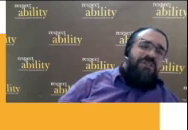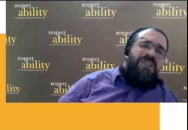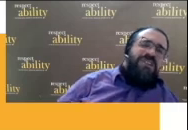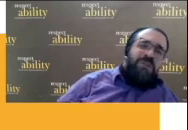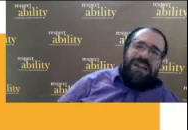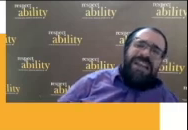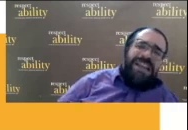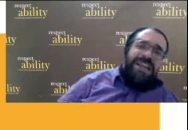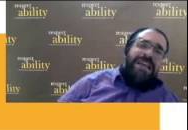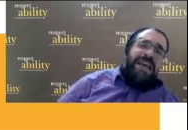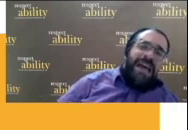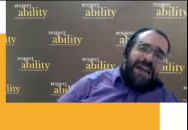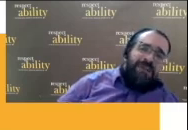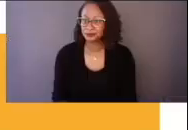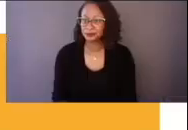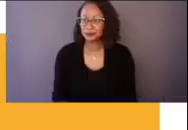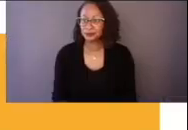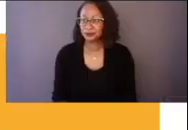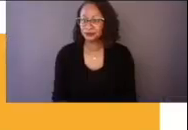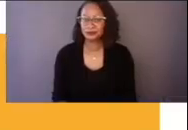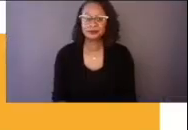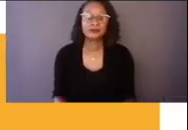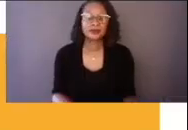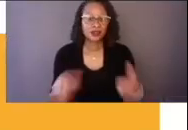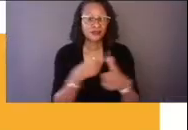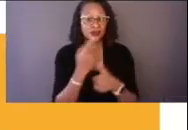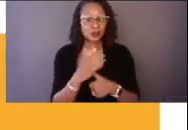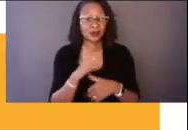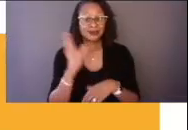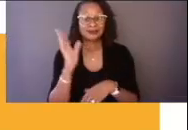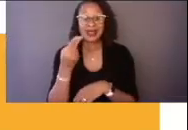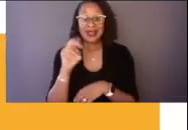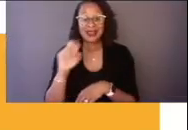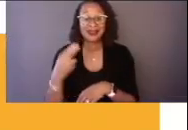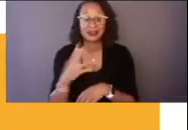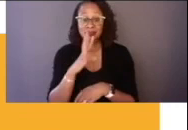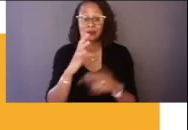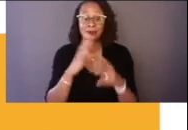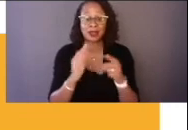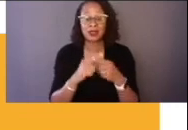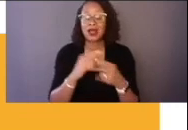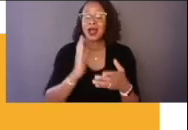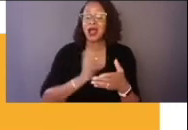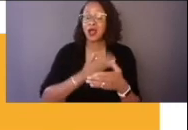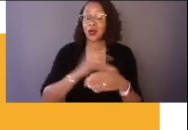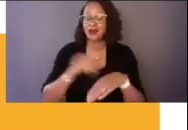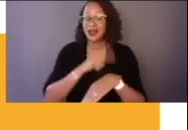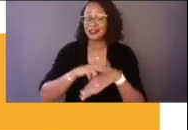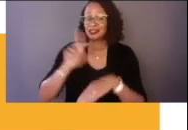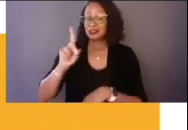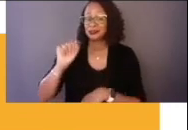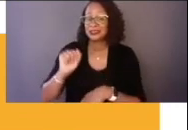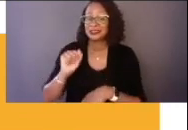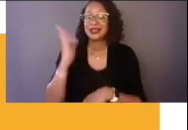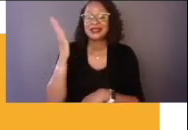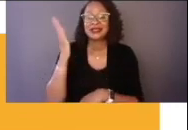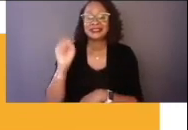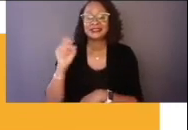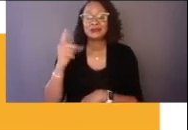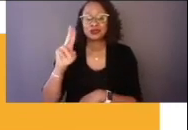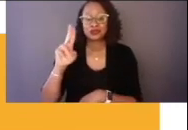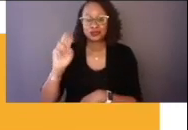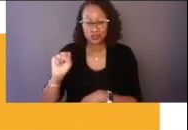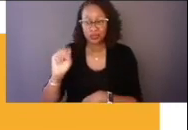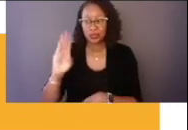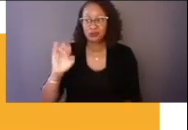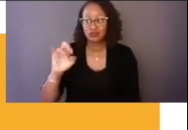So the first one, and Hannah referenced it, is our National Disability Speakers Bureau. It's really a